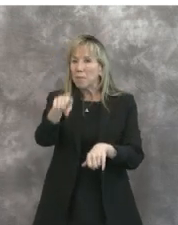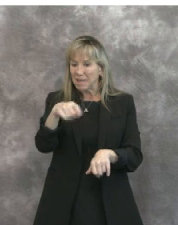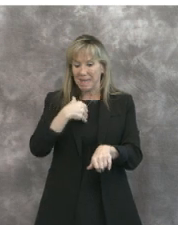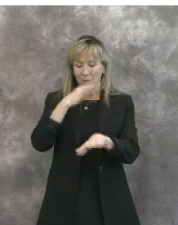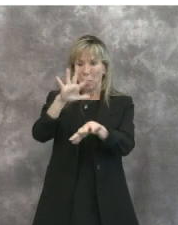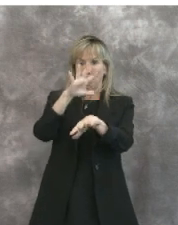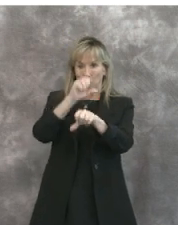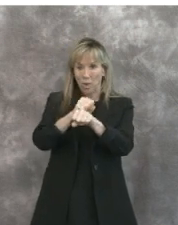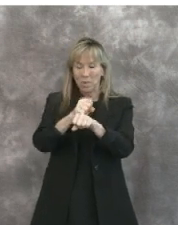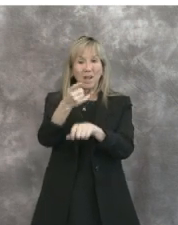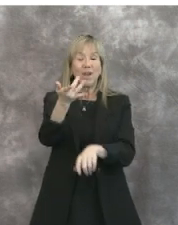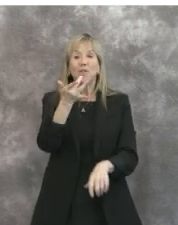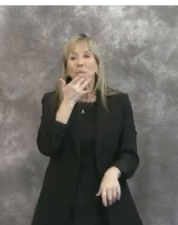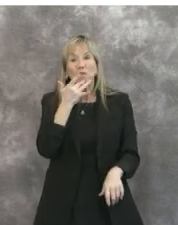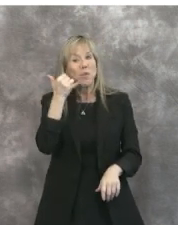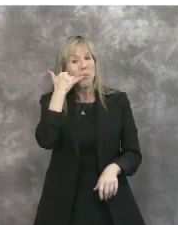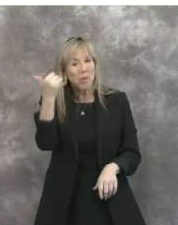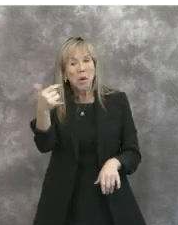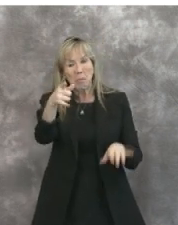call on the phone, you can call